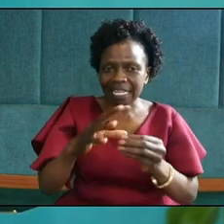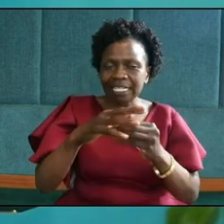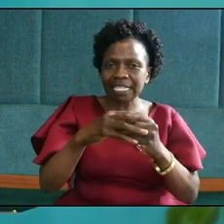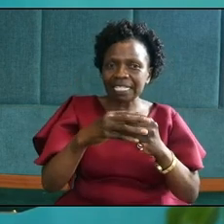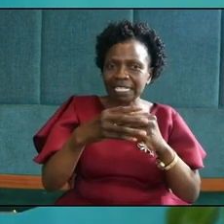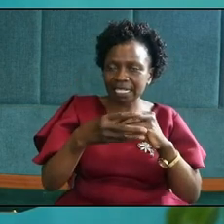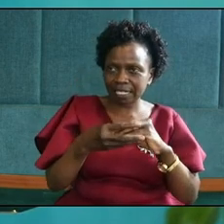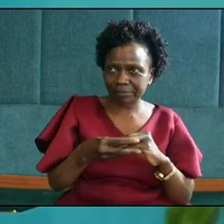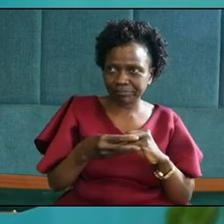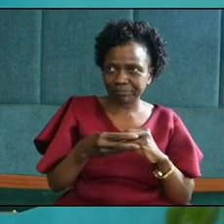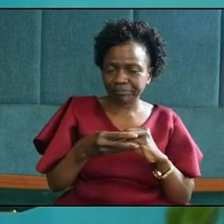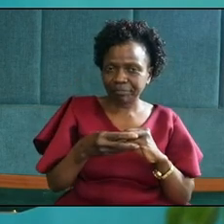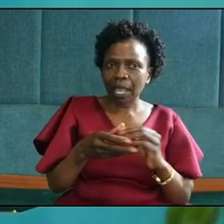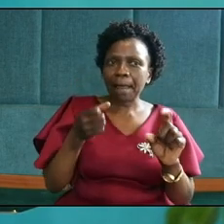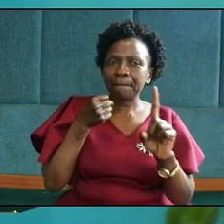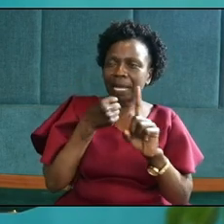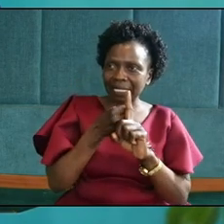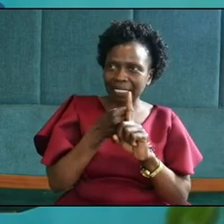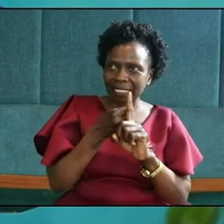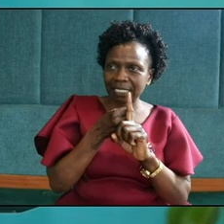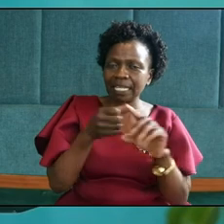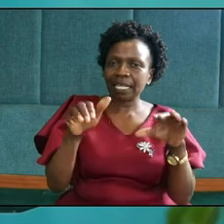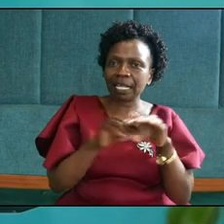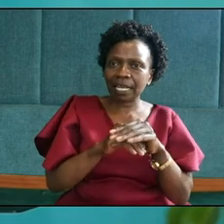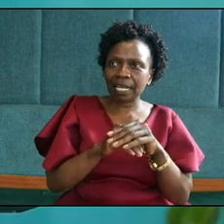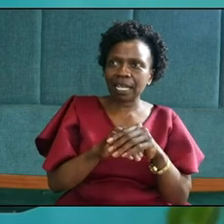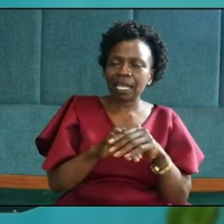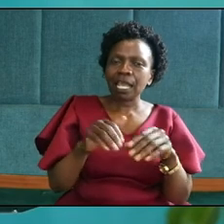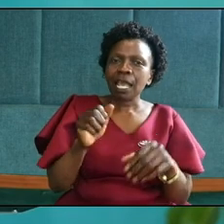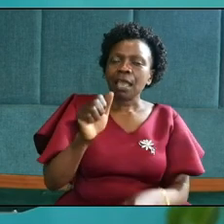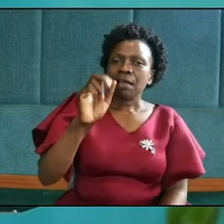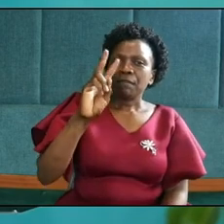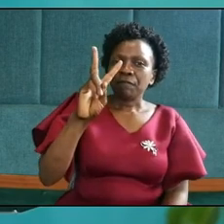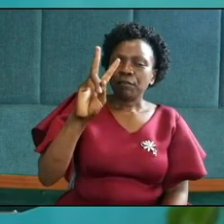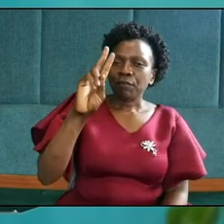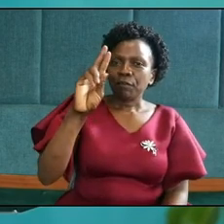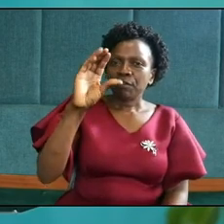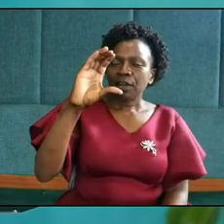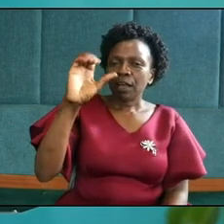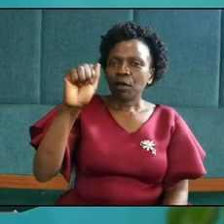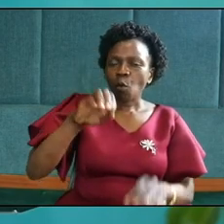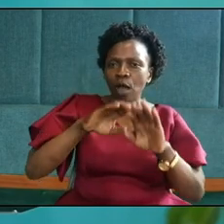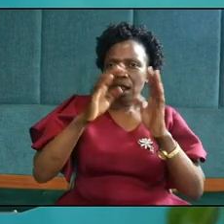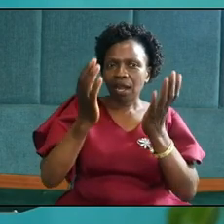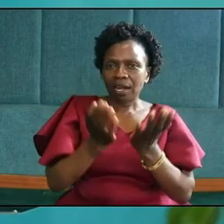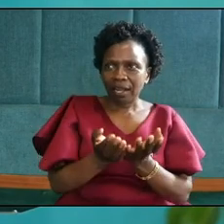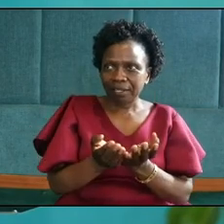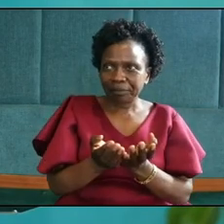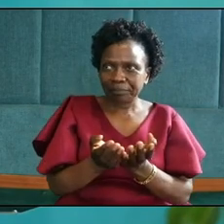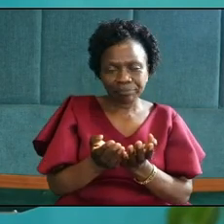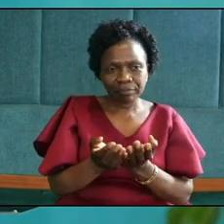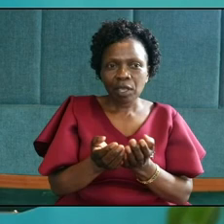Creating an impact in a VUCA world. And